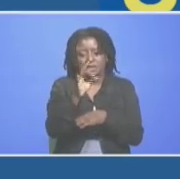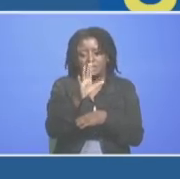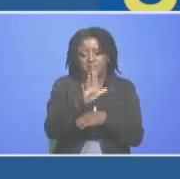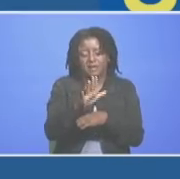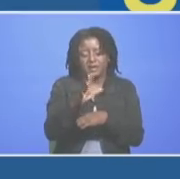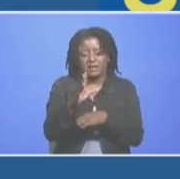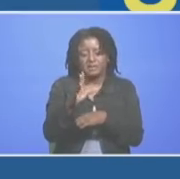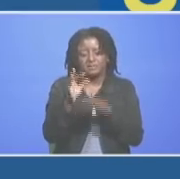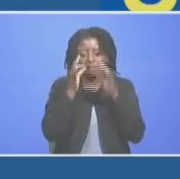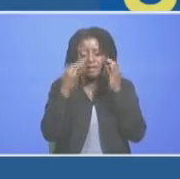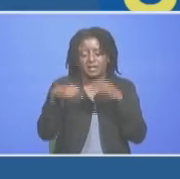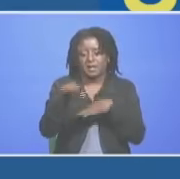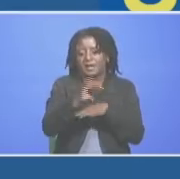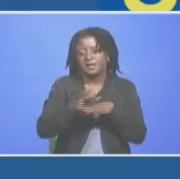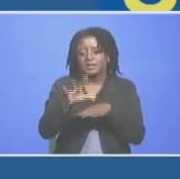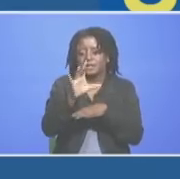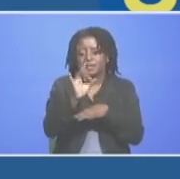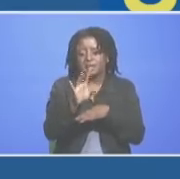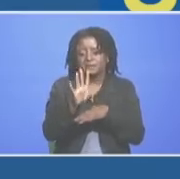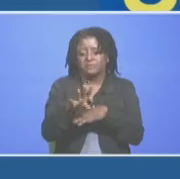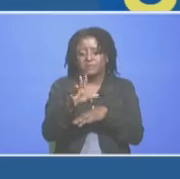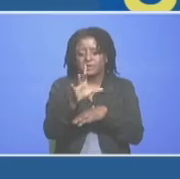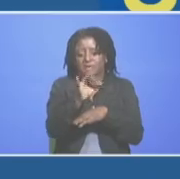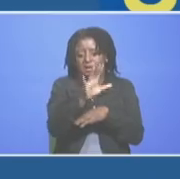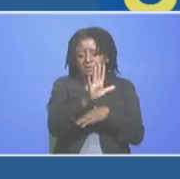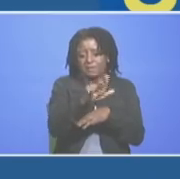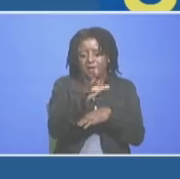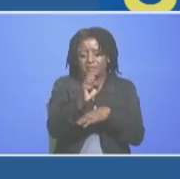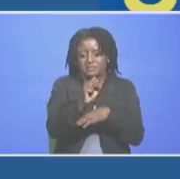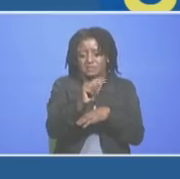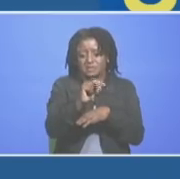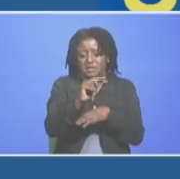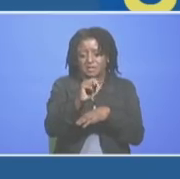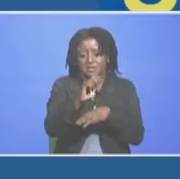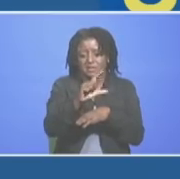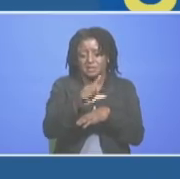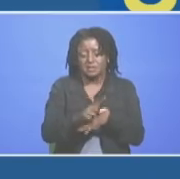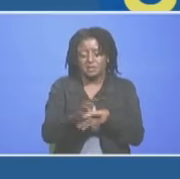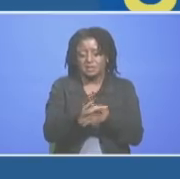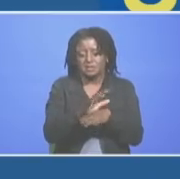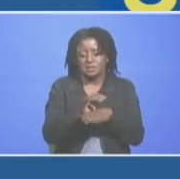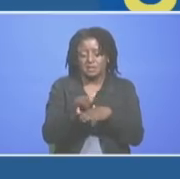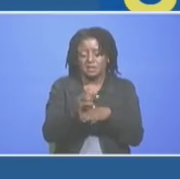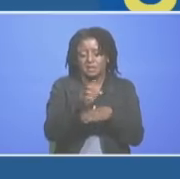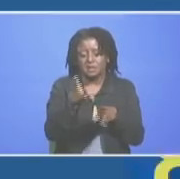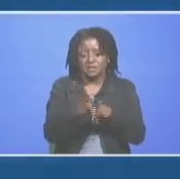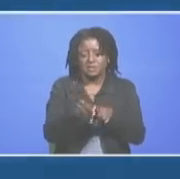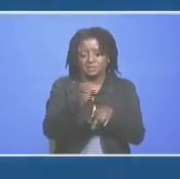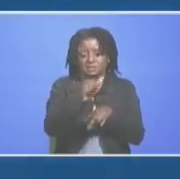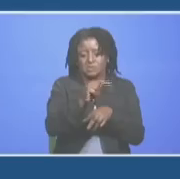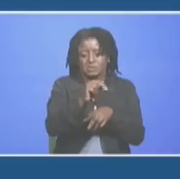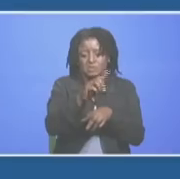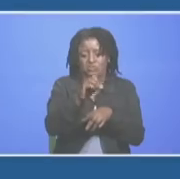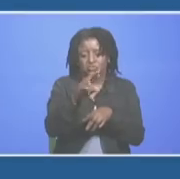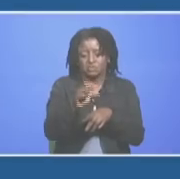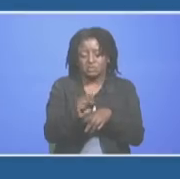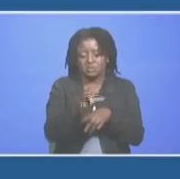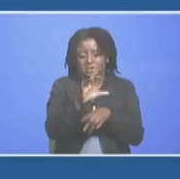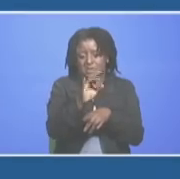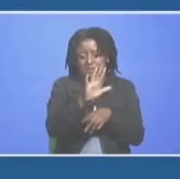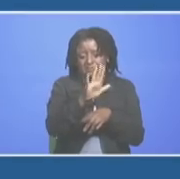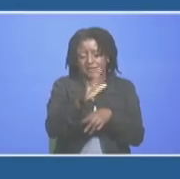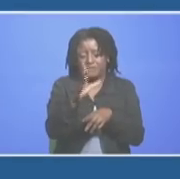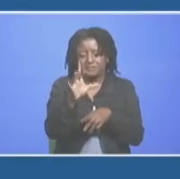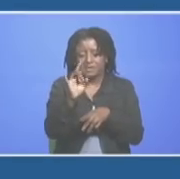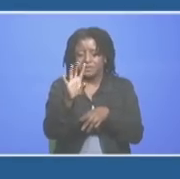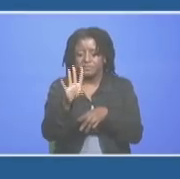Island, 84. 85 in Stanley Key in the Exuma. Camp Space St. Andrews and Fresh Creek Central Andrews all at 85 degrees.